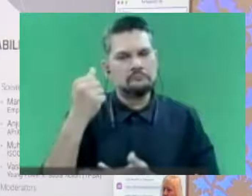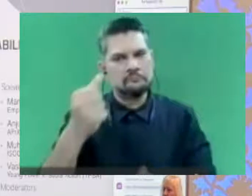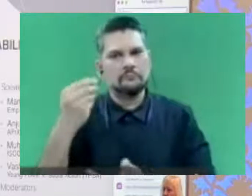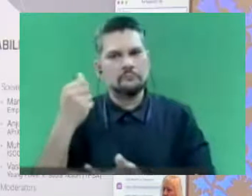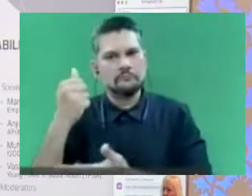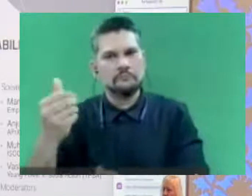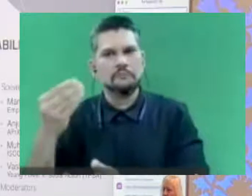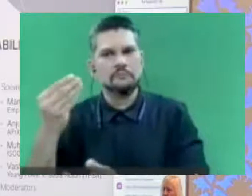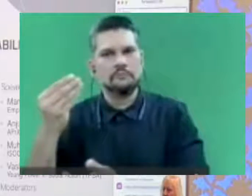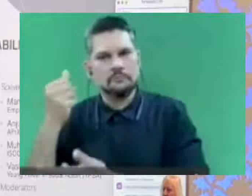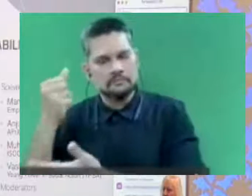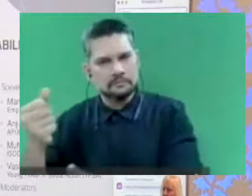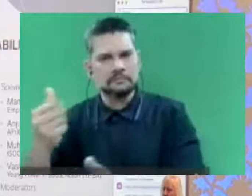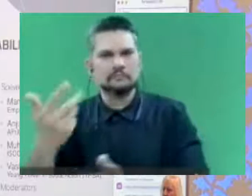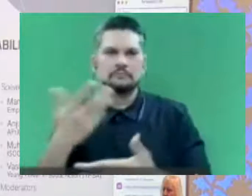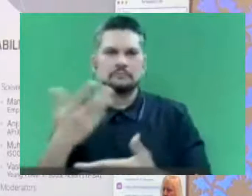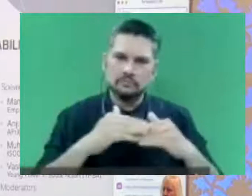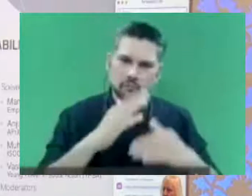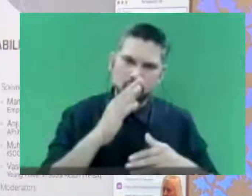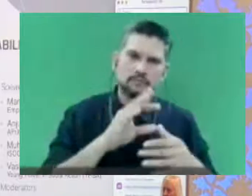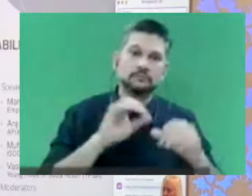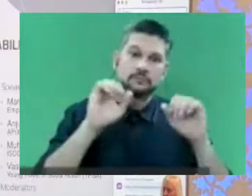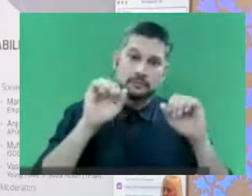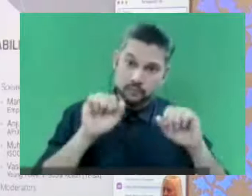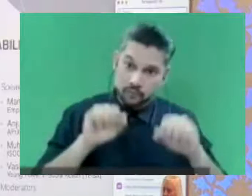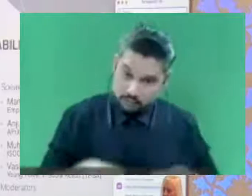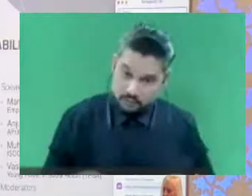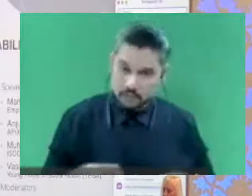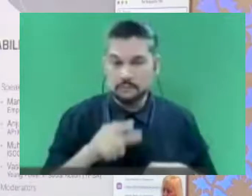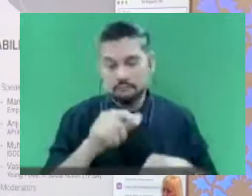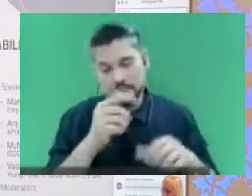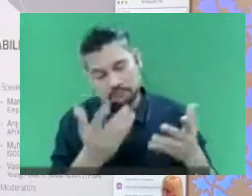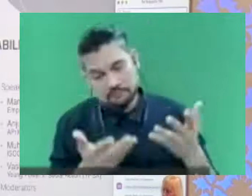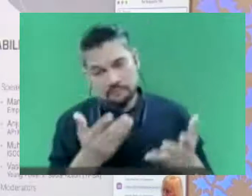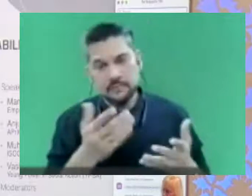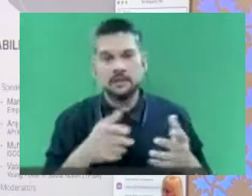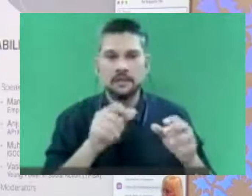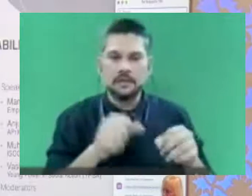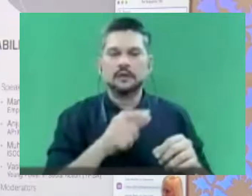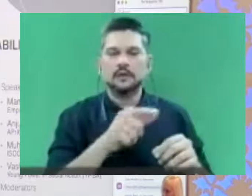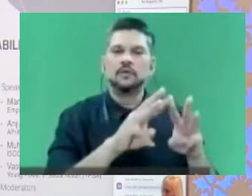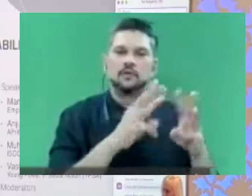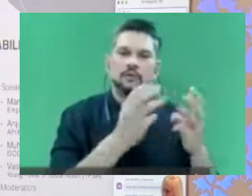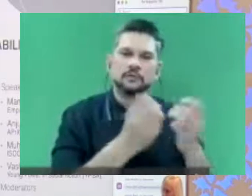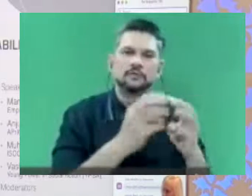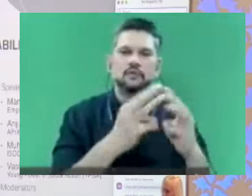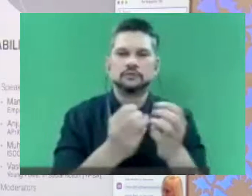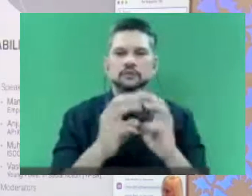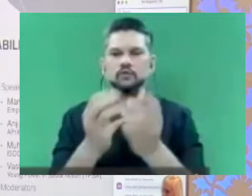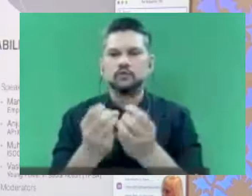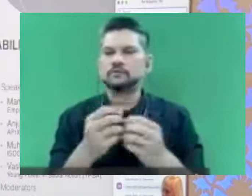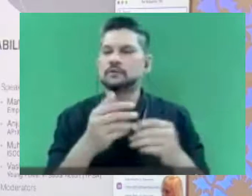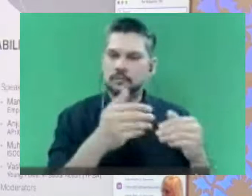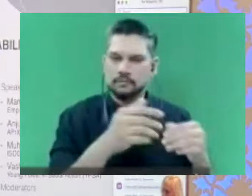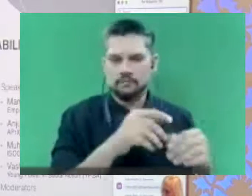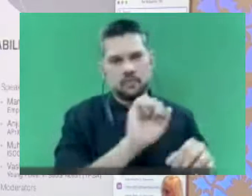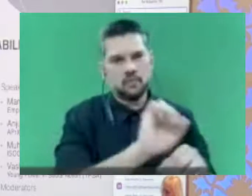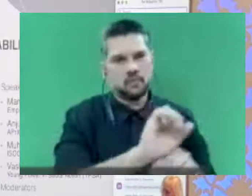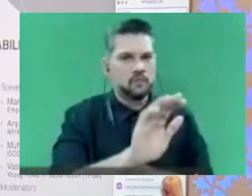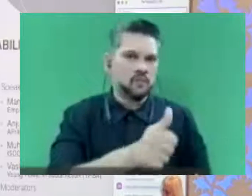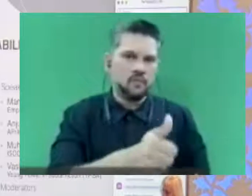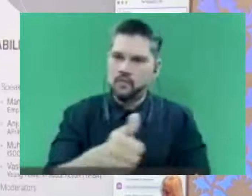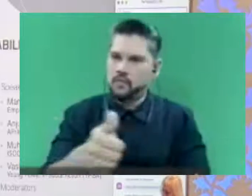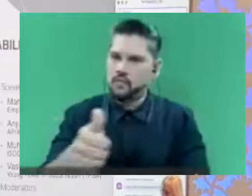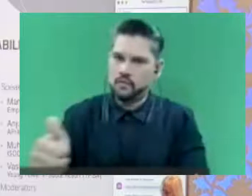if possible, they would also run some workshops in the neighboring countries as well. But this depends upon